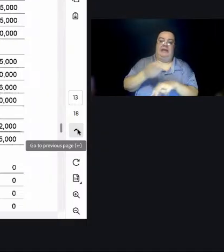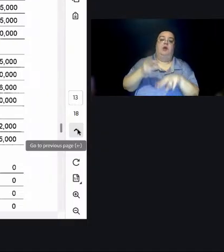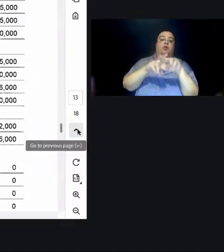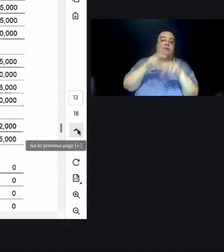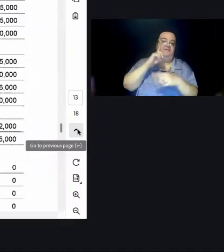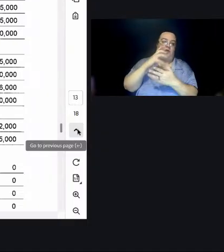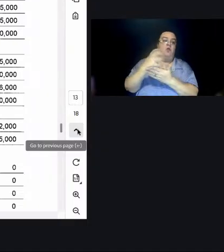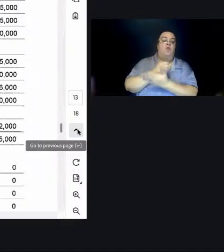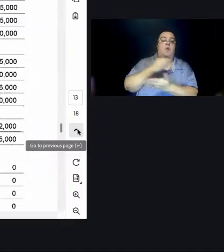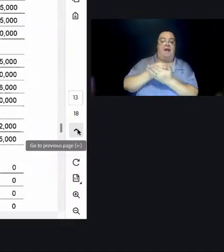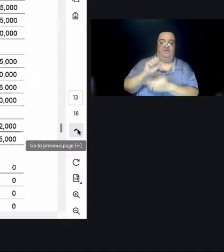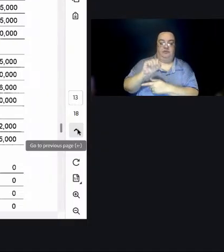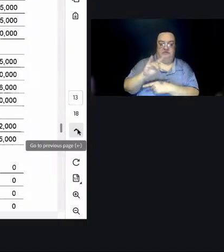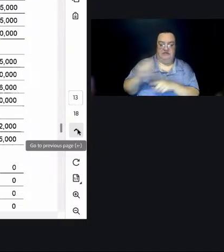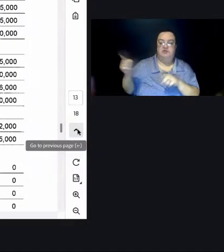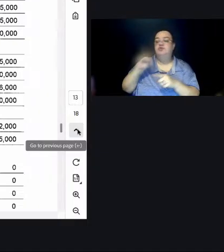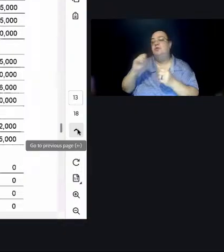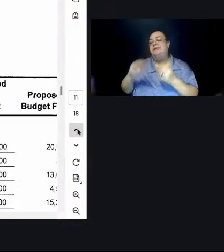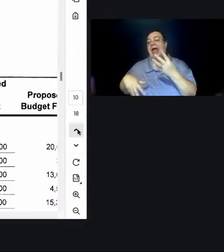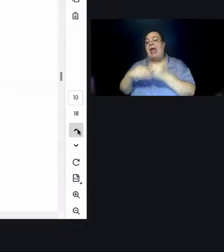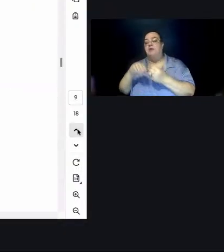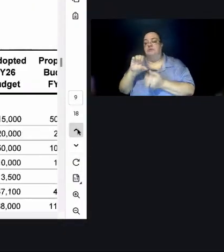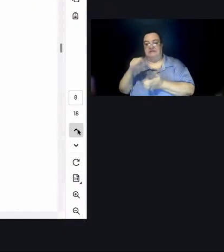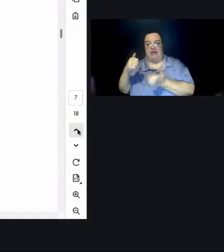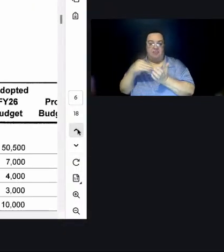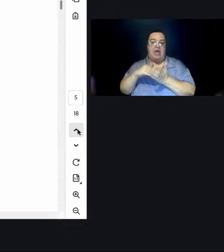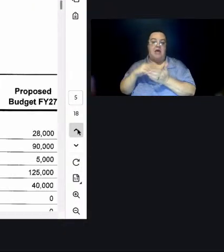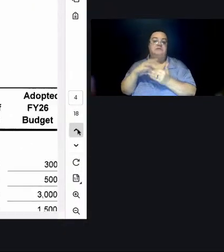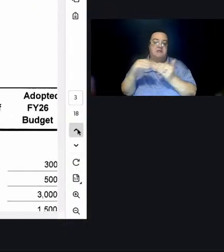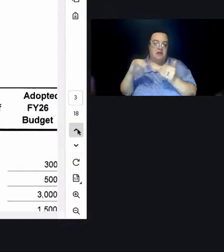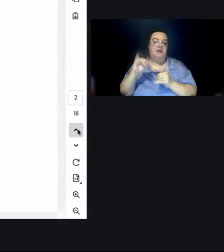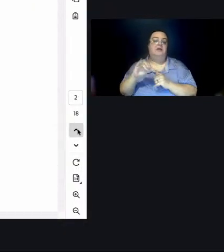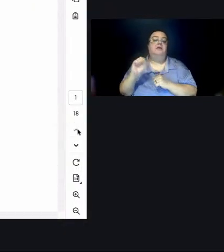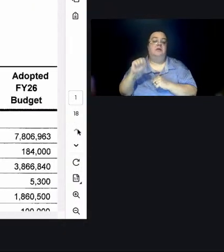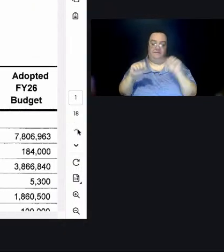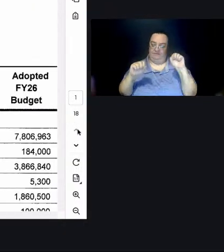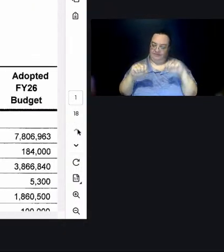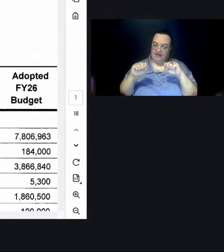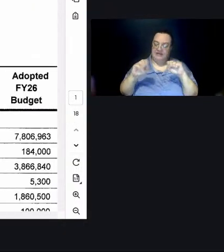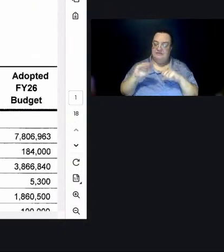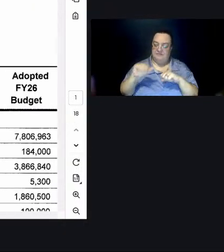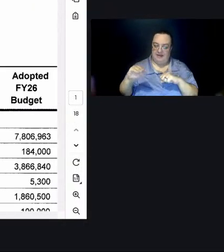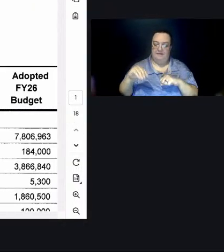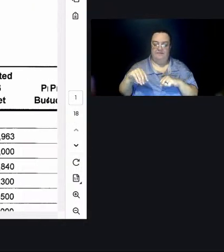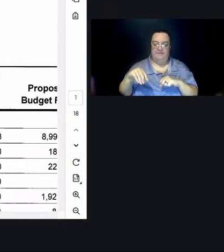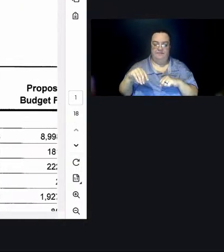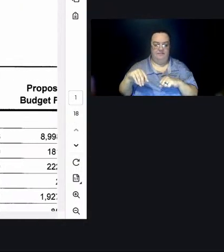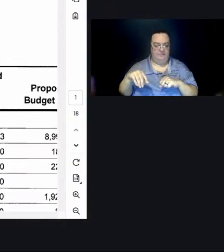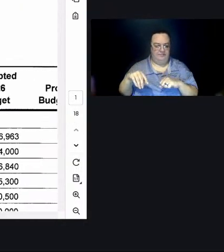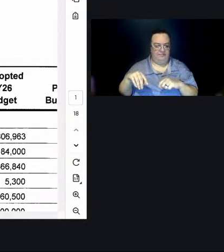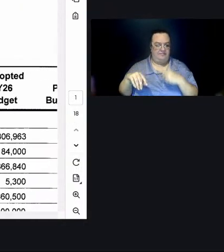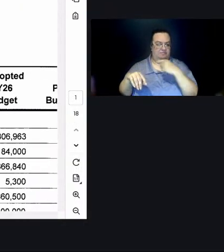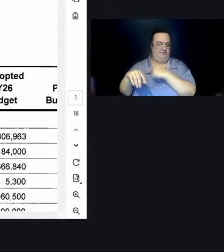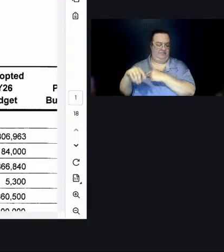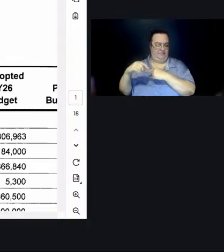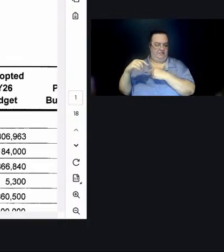revenue like side. an extra $10,000 that's not in here. I could offer that adjustment. I thought we had put